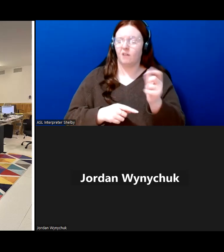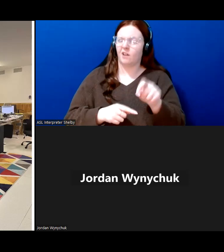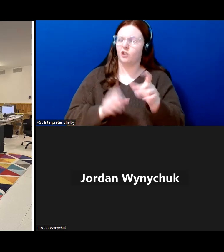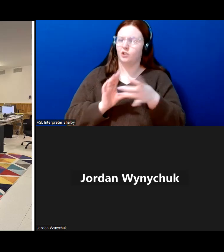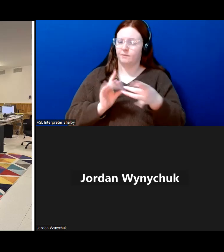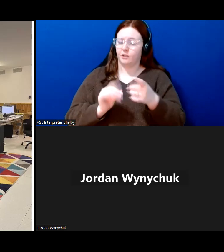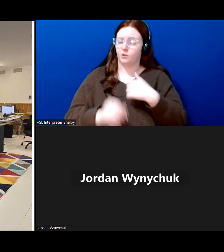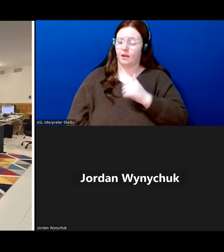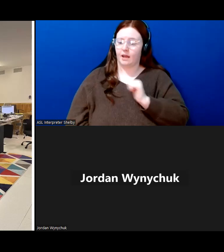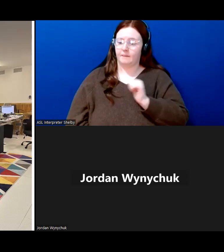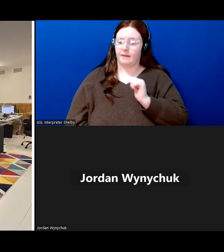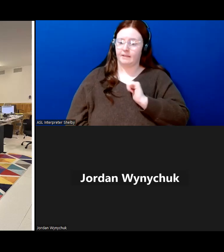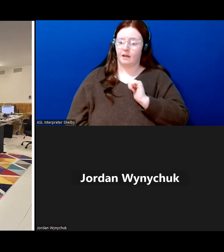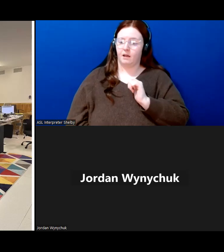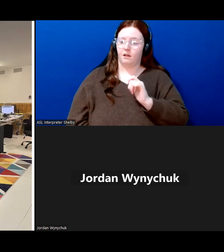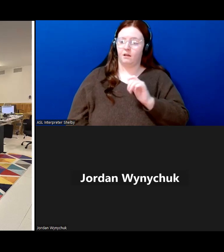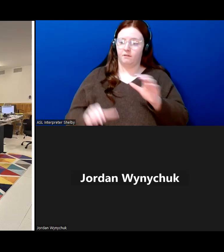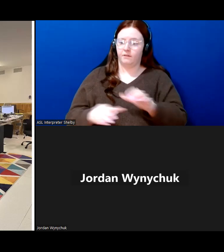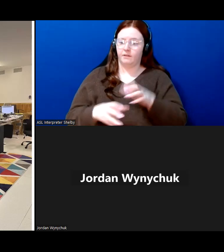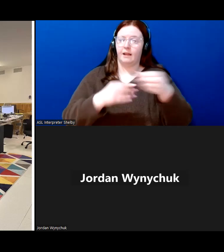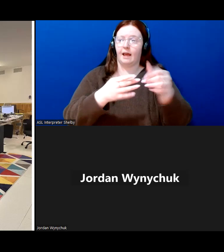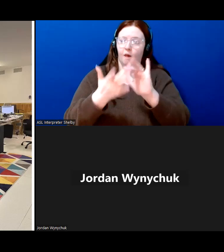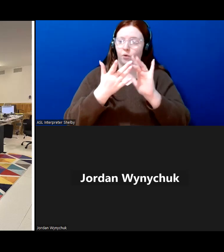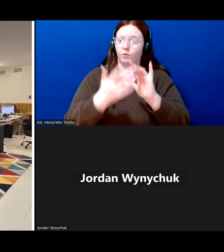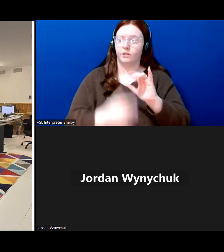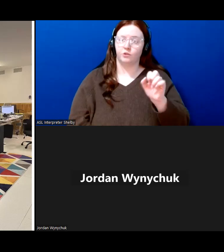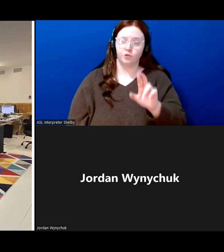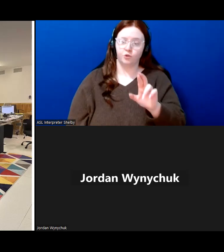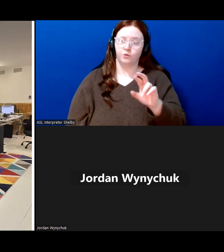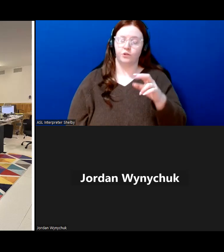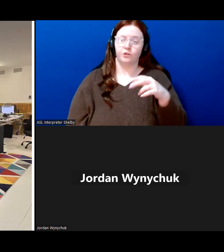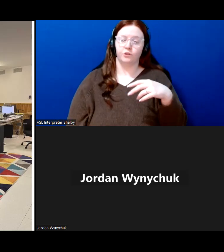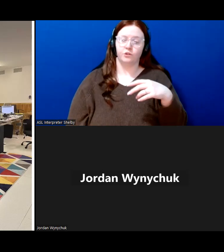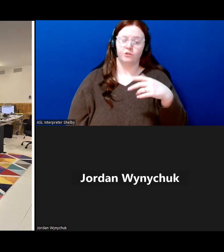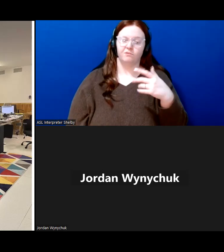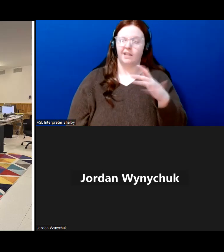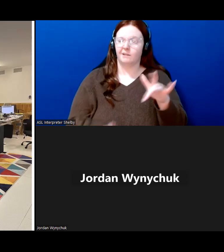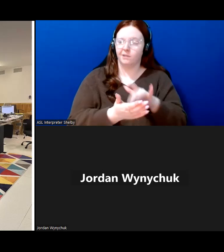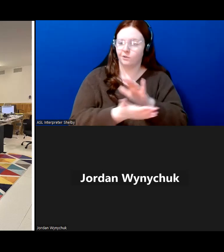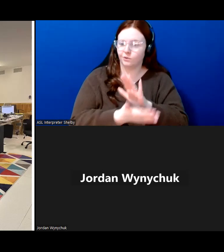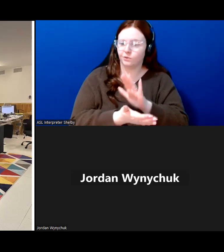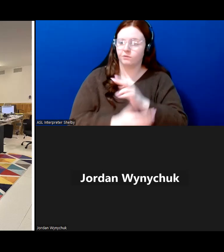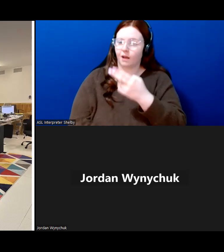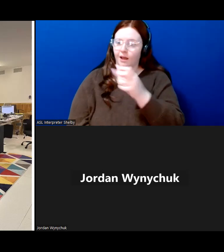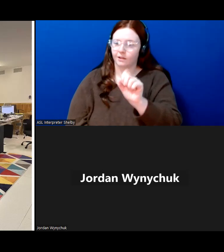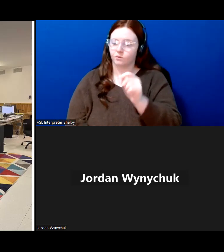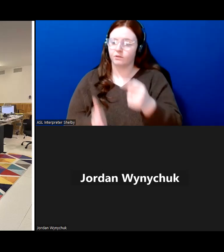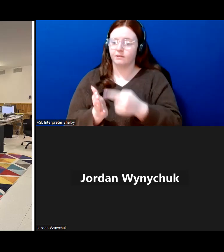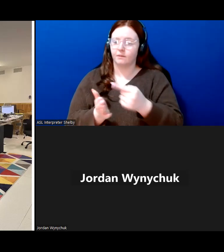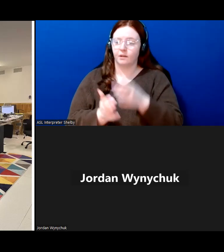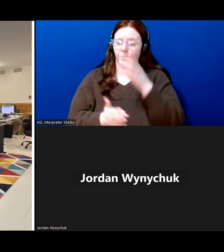done any outreach in junior high or high schools, because sometimes we table at events giving out our